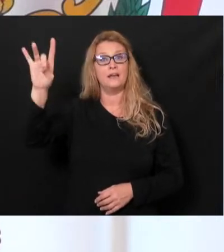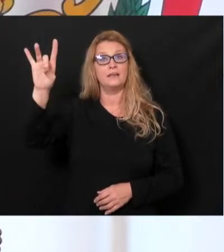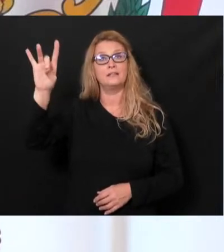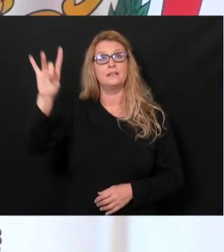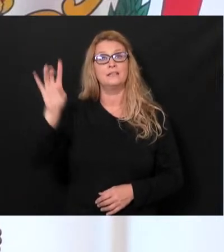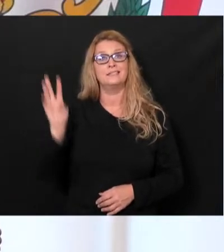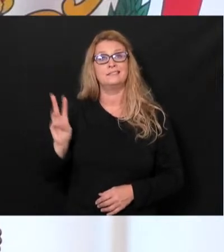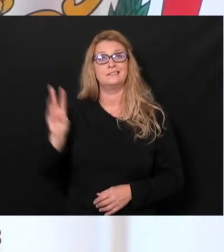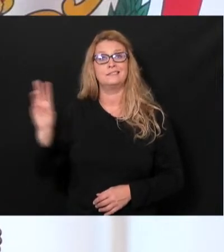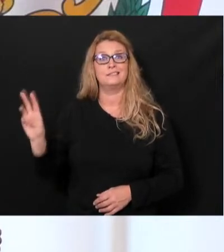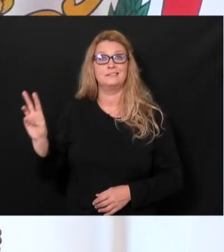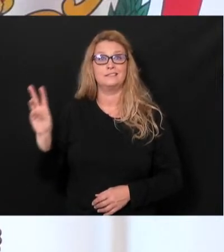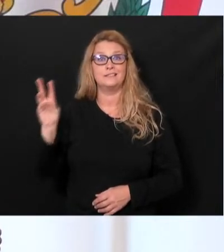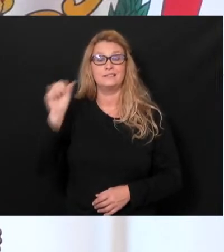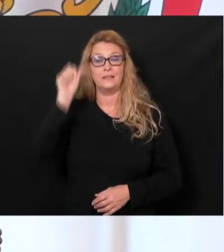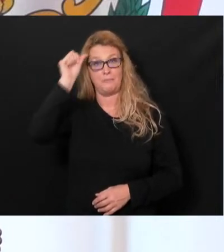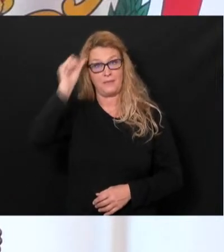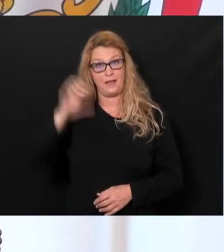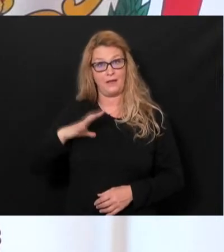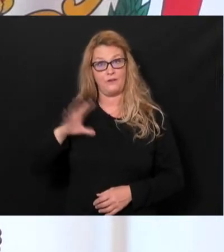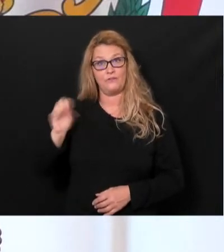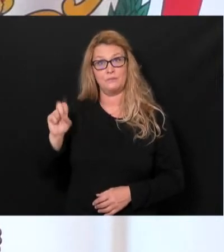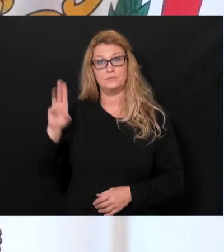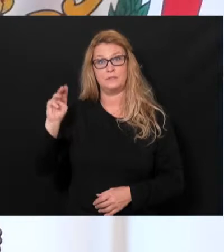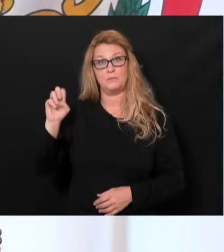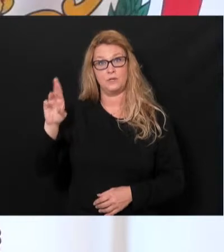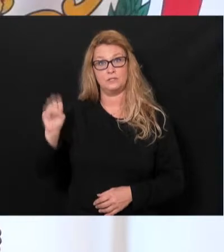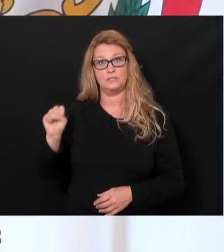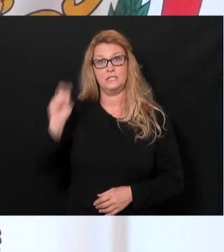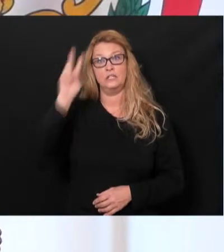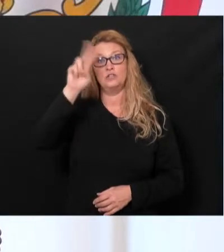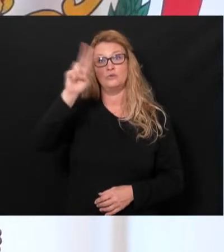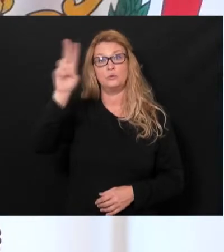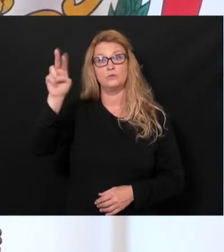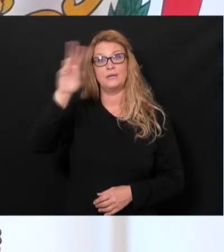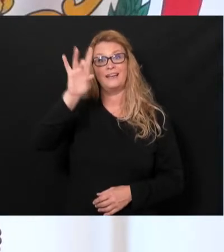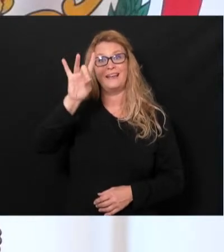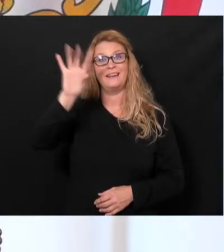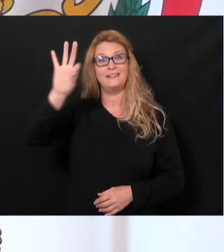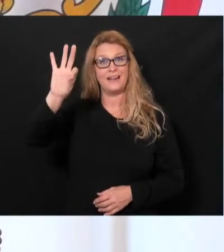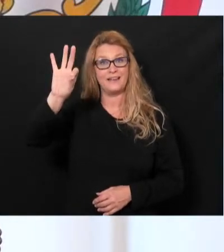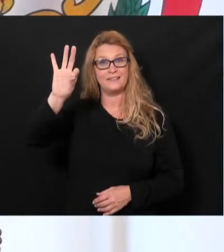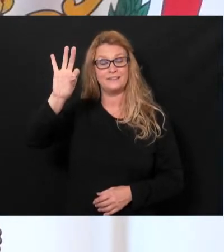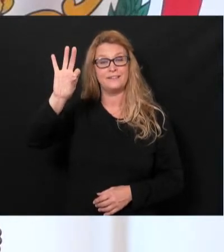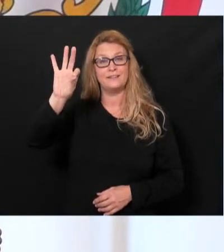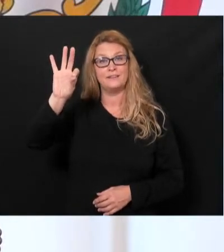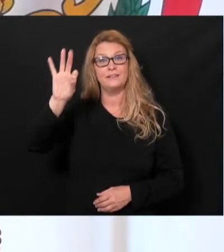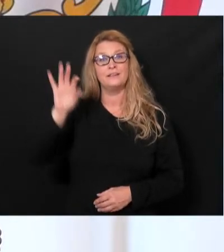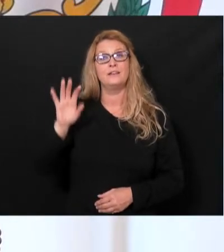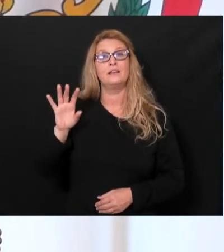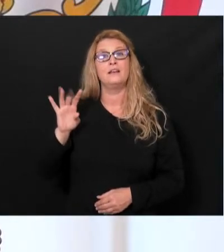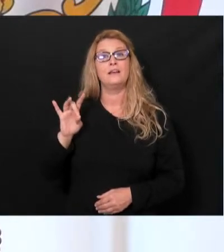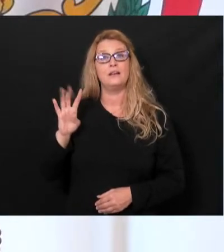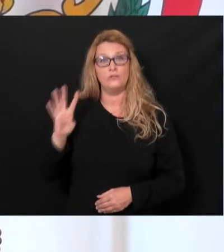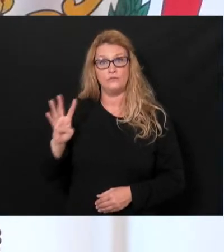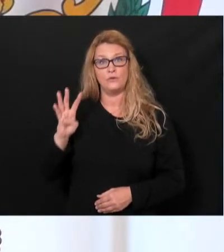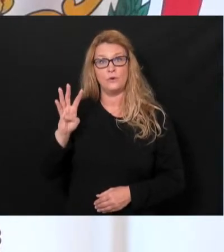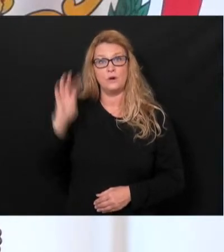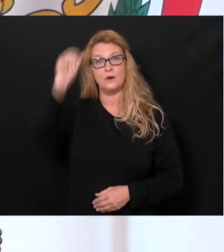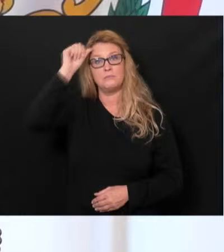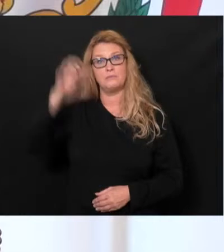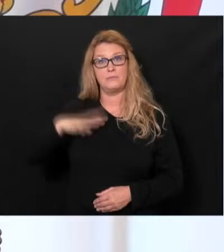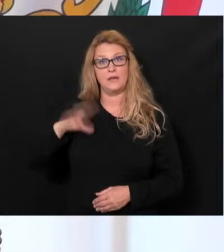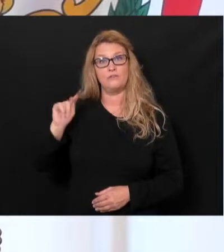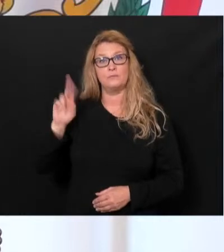is a 66-year-old male from Summers County. The 2,289th death is an 84-year-old male from